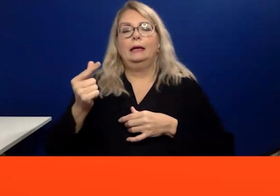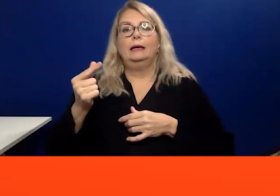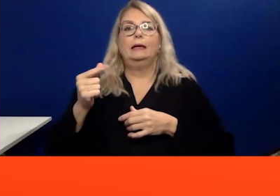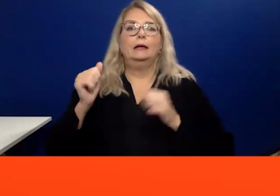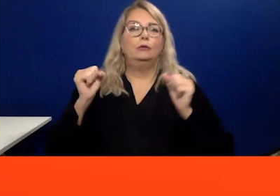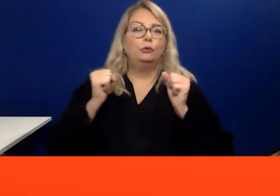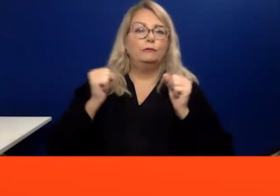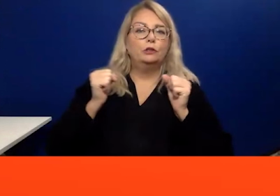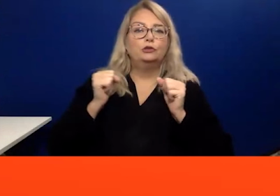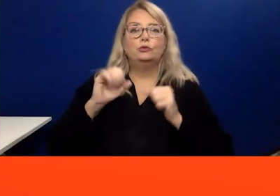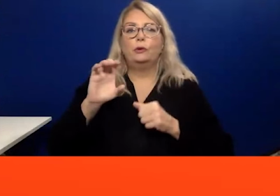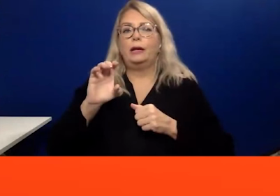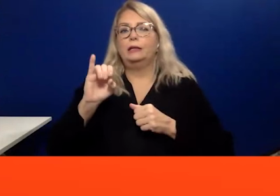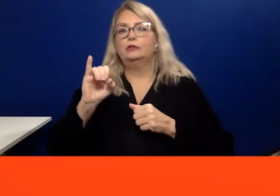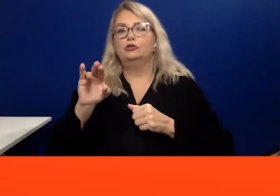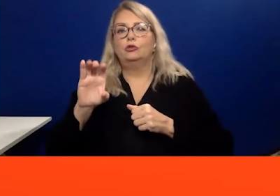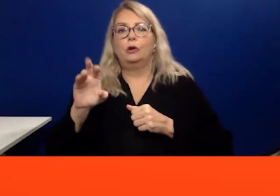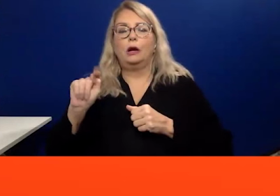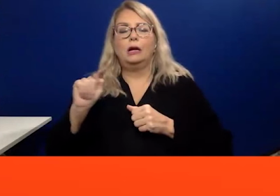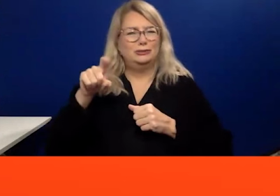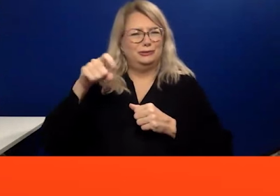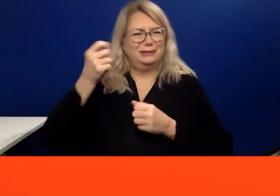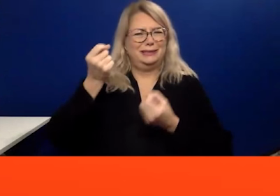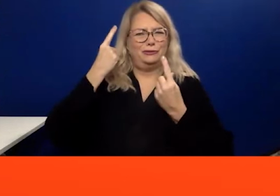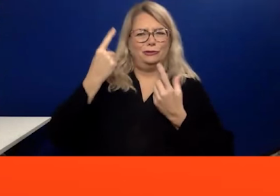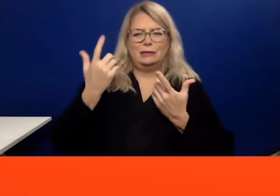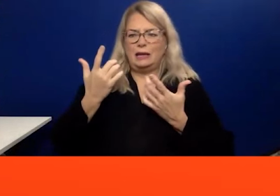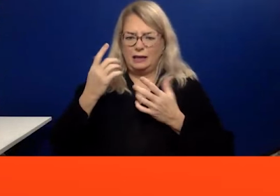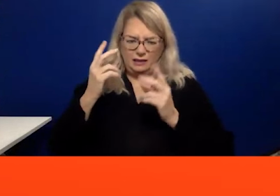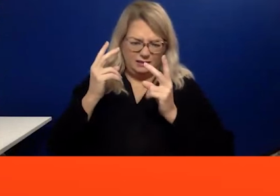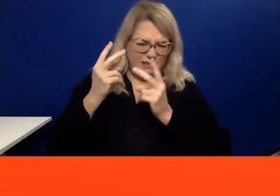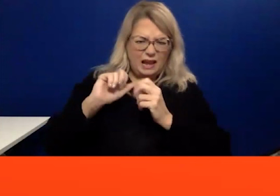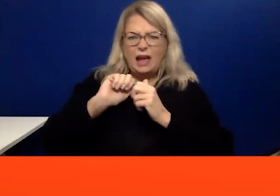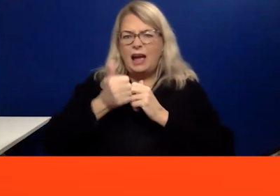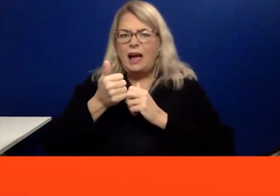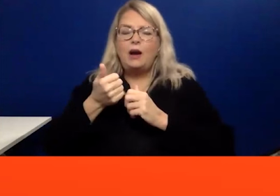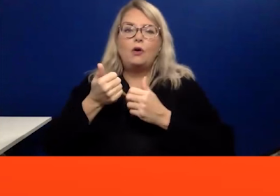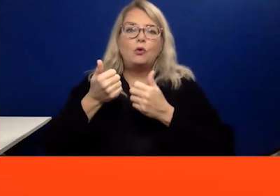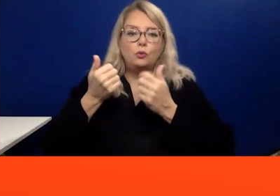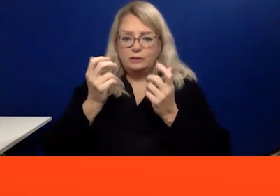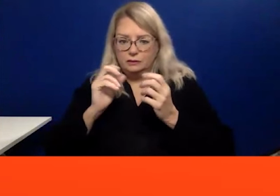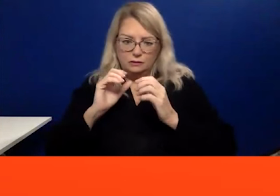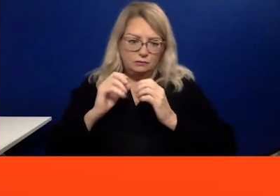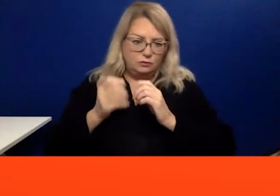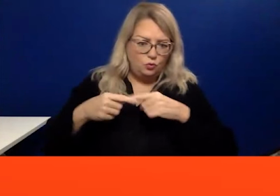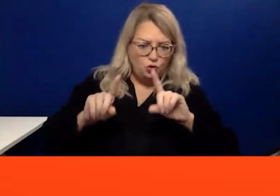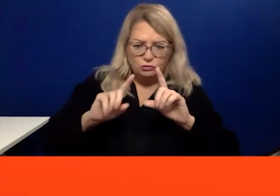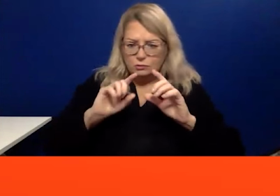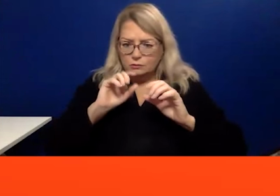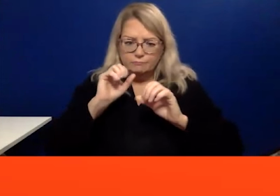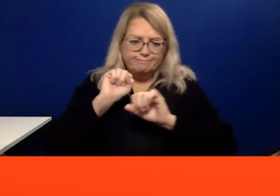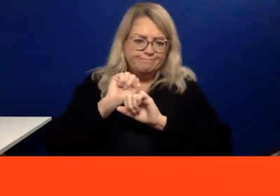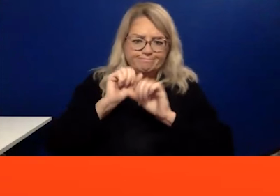understand how that process works in order to figure out what's wrong, right? And this is where a student may